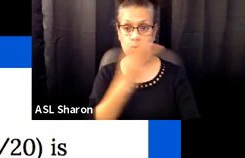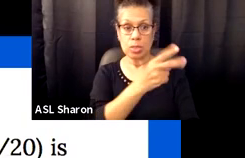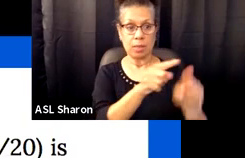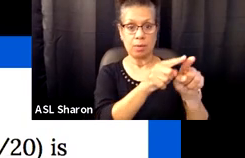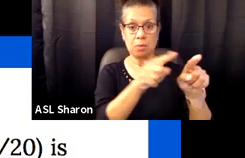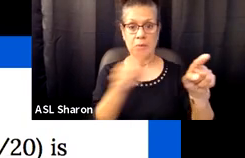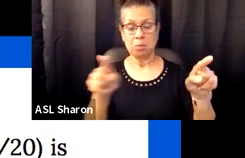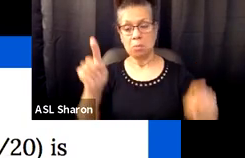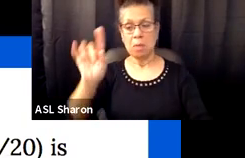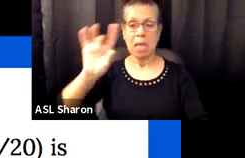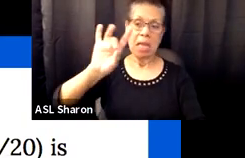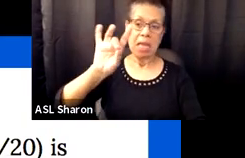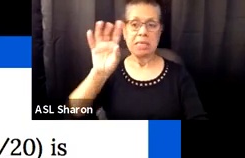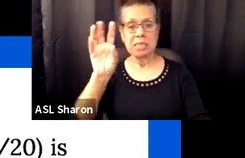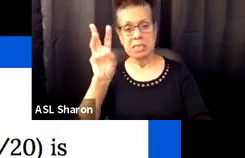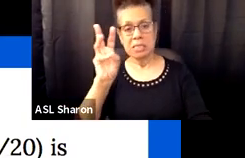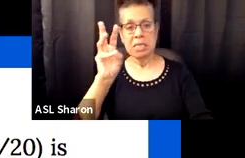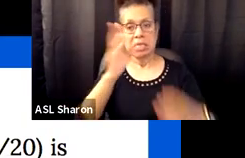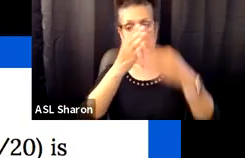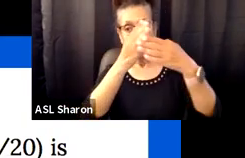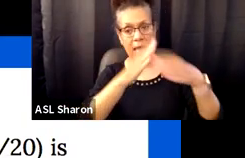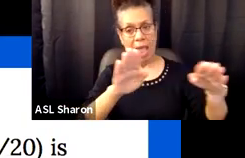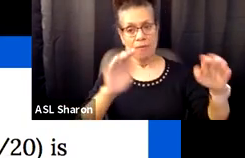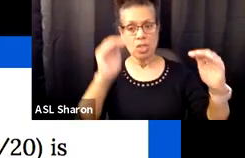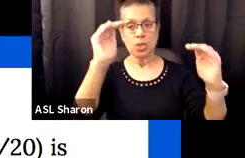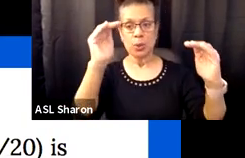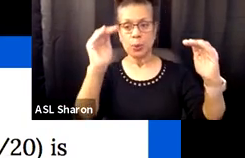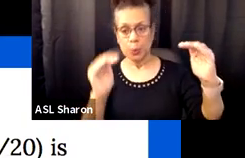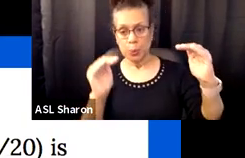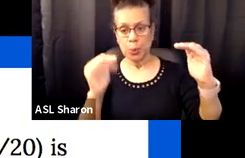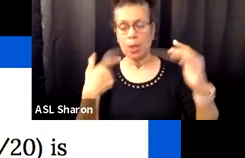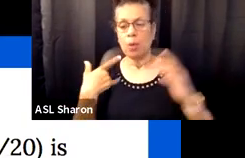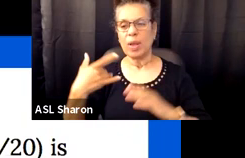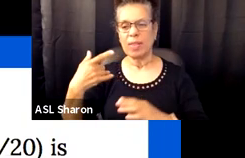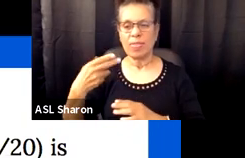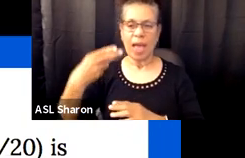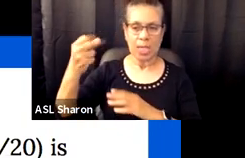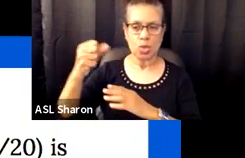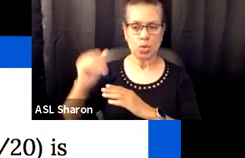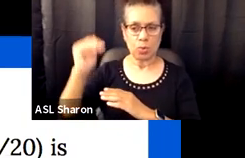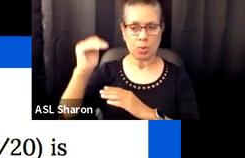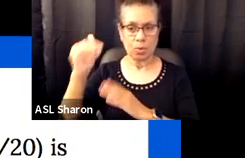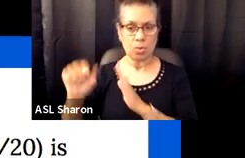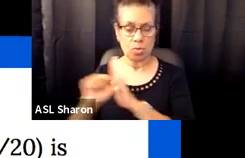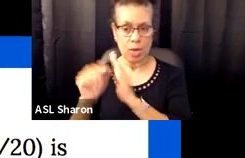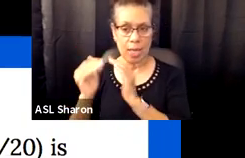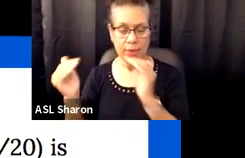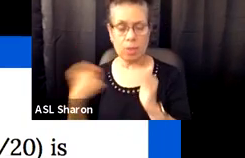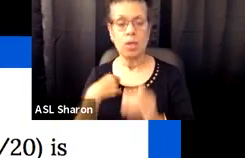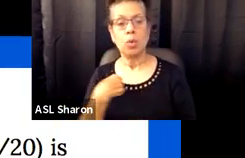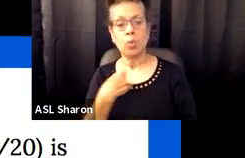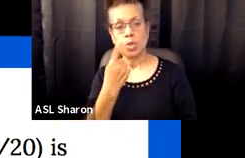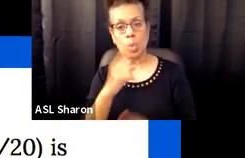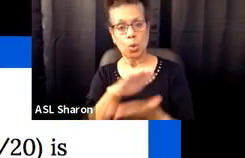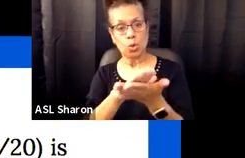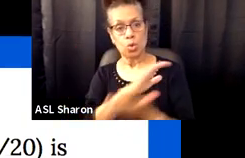averaged 86 attendance and are seeing a bit lower attendance in the upper grades we mentioned to the school school committee in